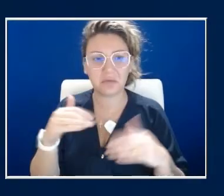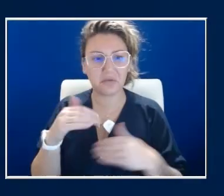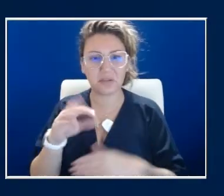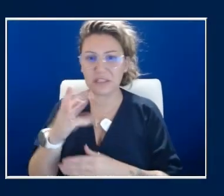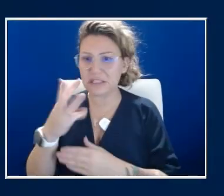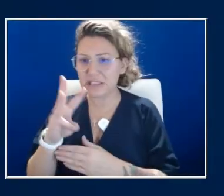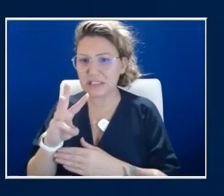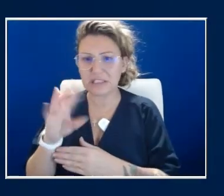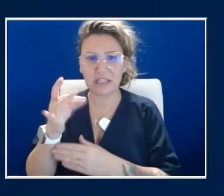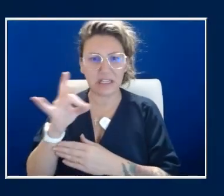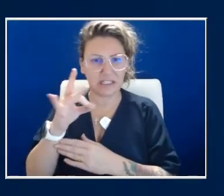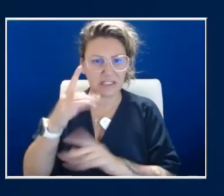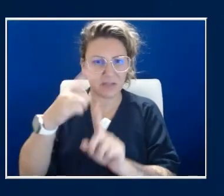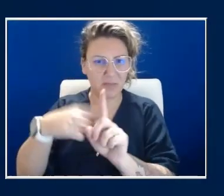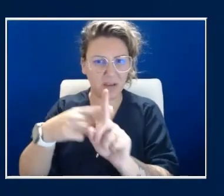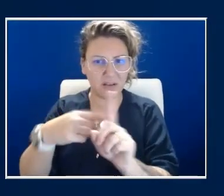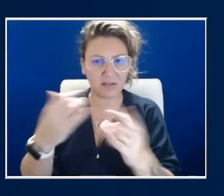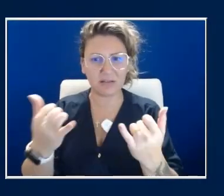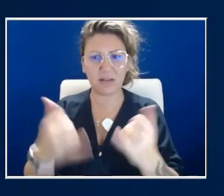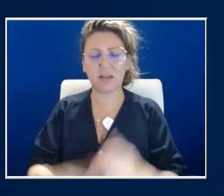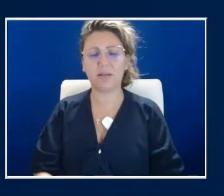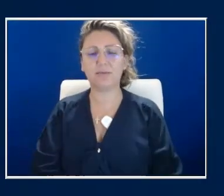now.